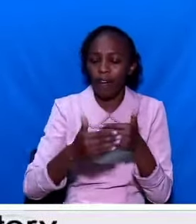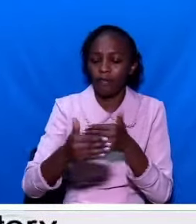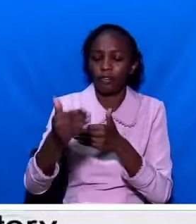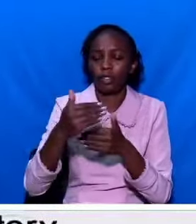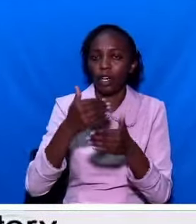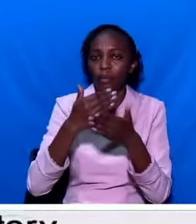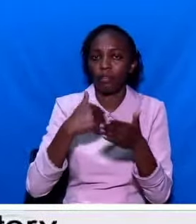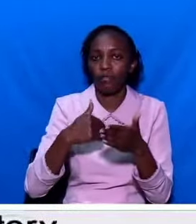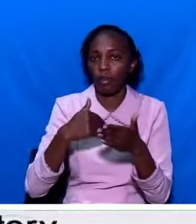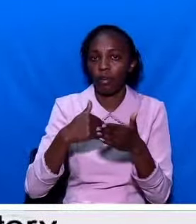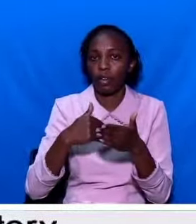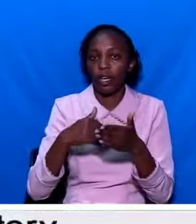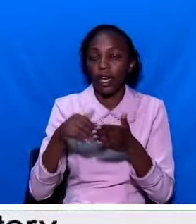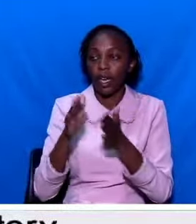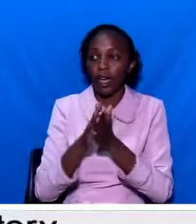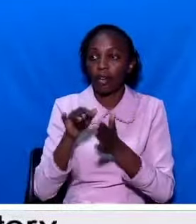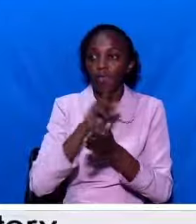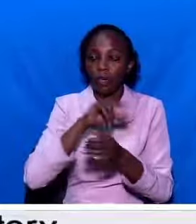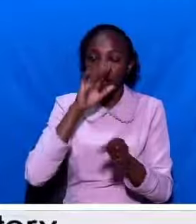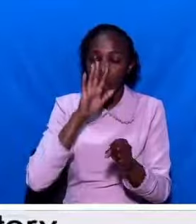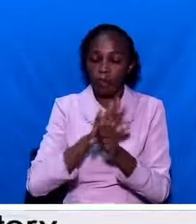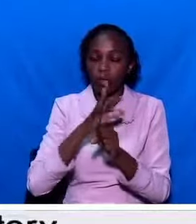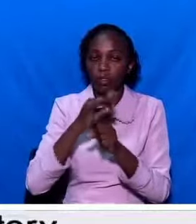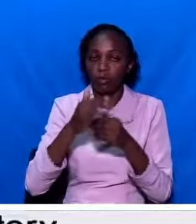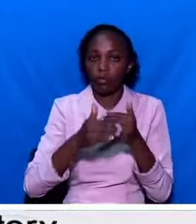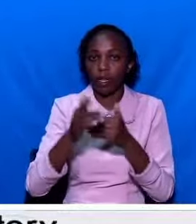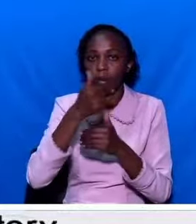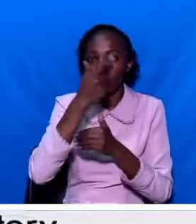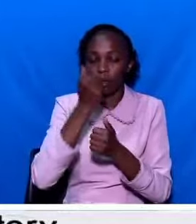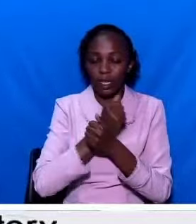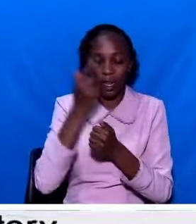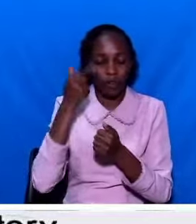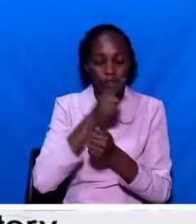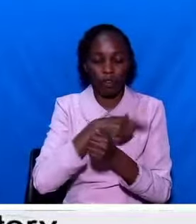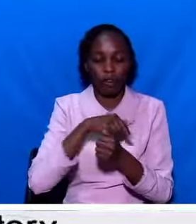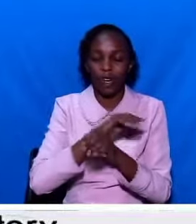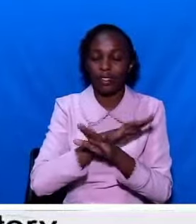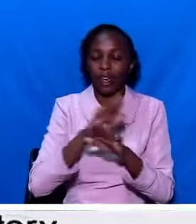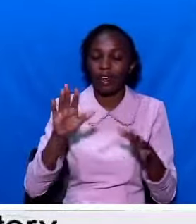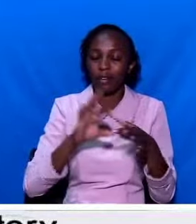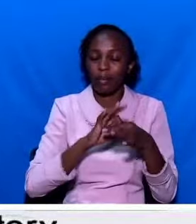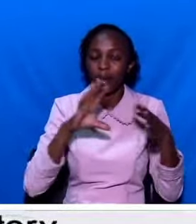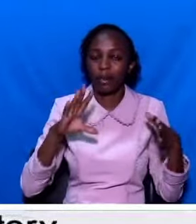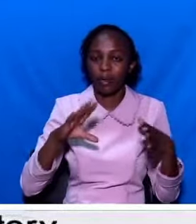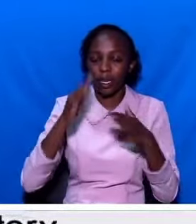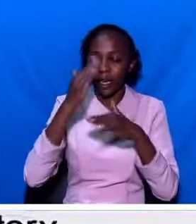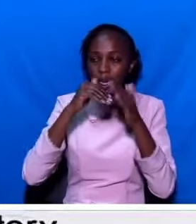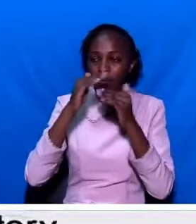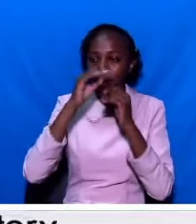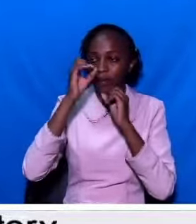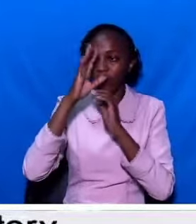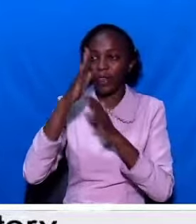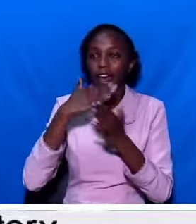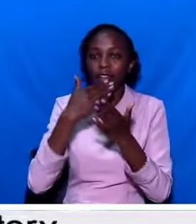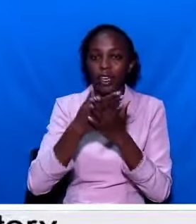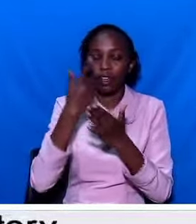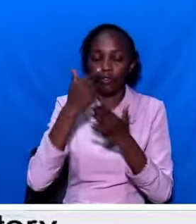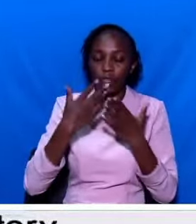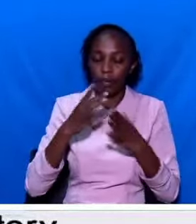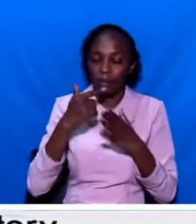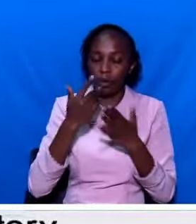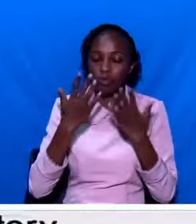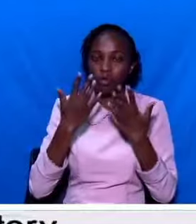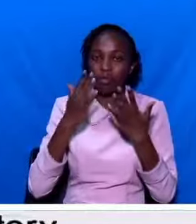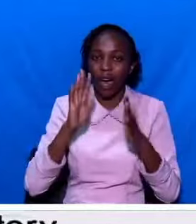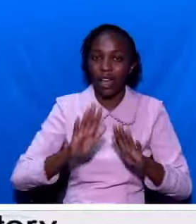of victory because your love for us is unbreakable. Heavenly Father, I thank you for these that are raising their